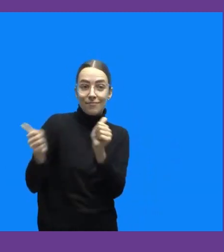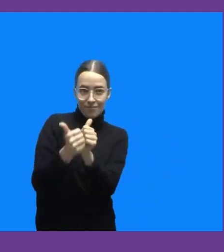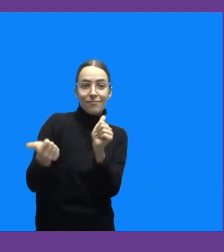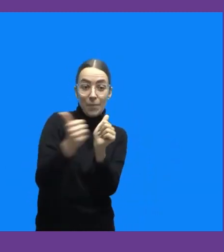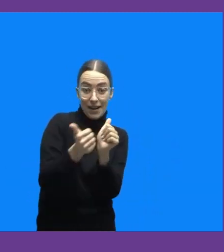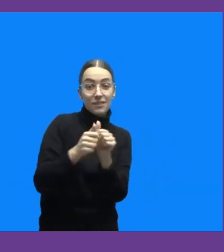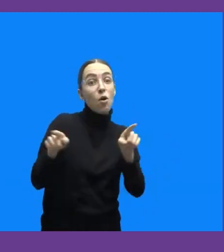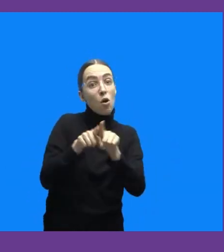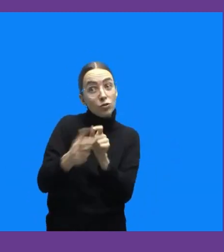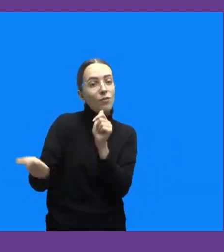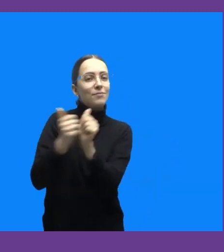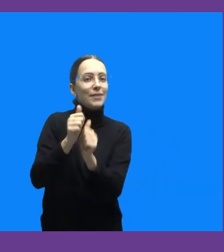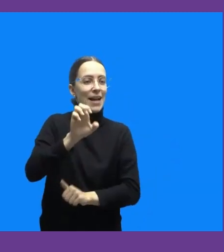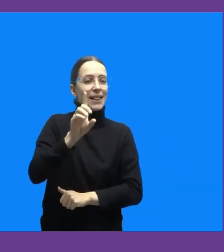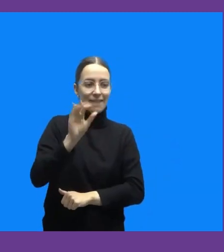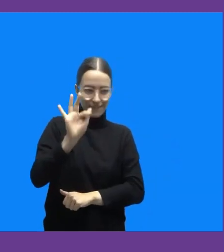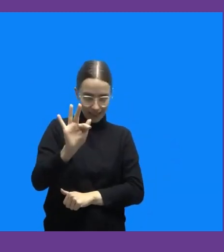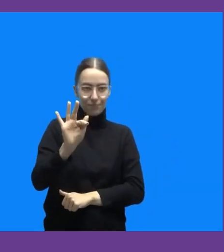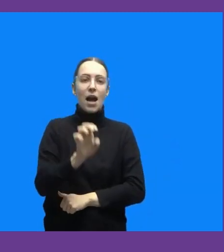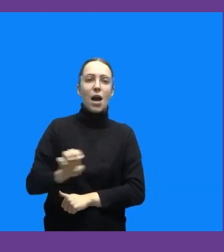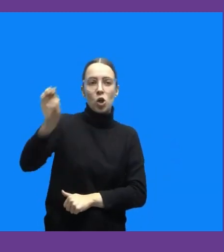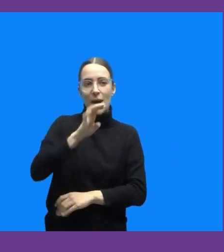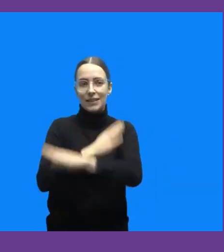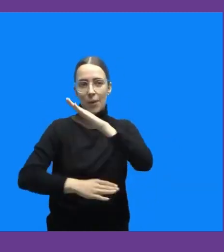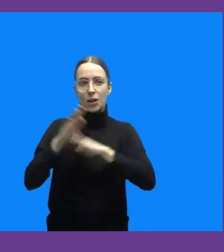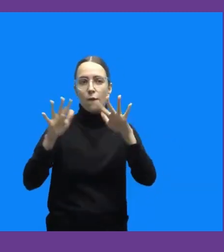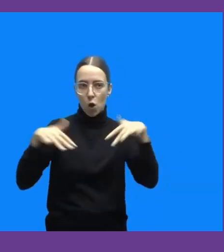the coordinators, Fundación